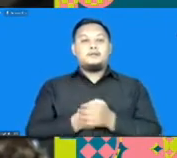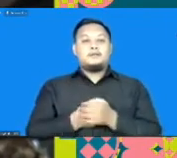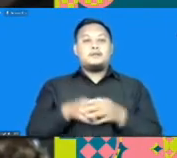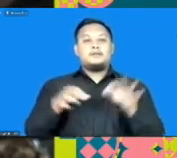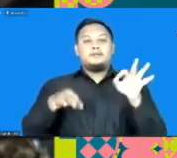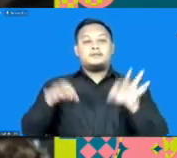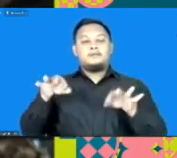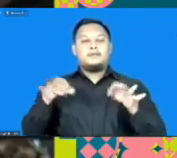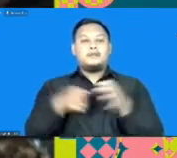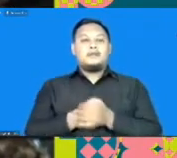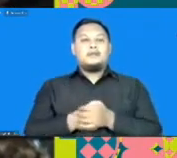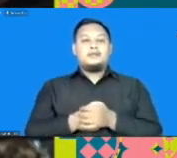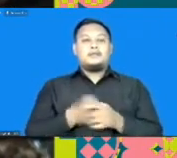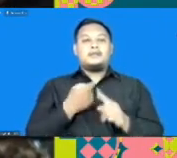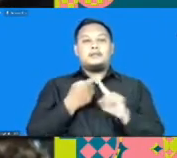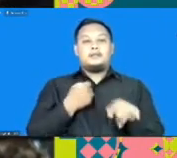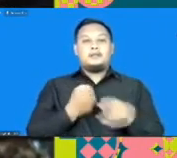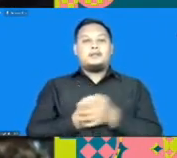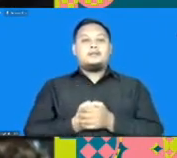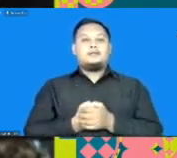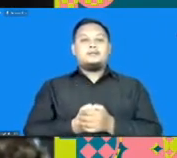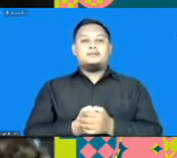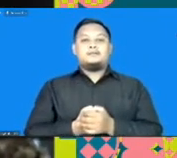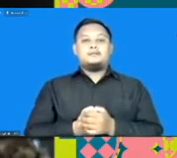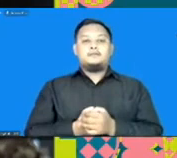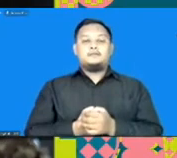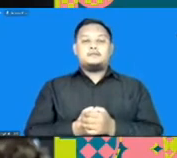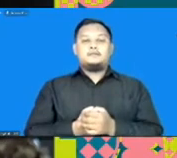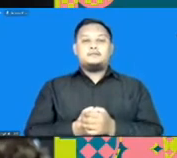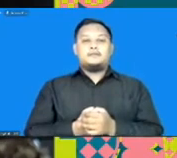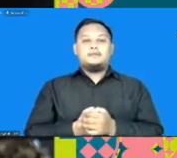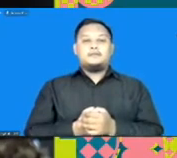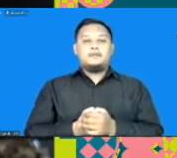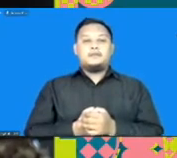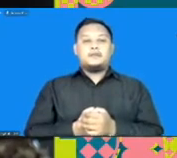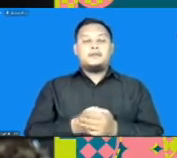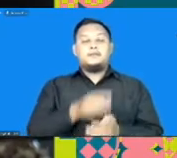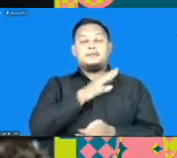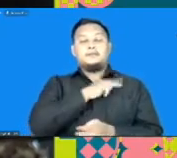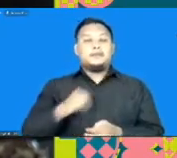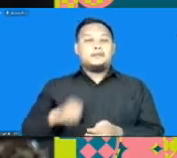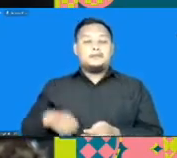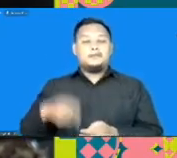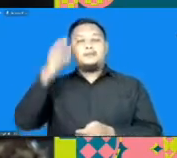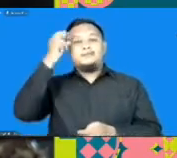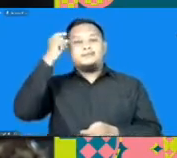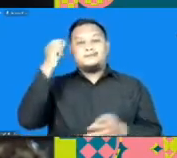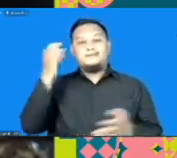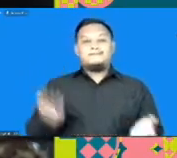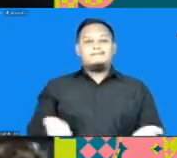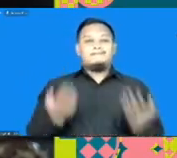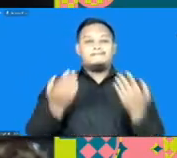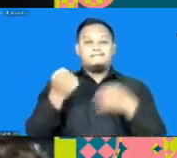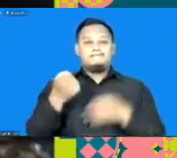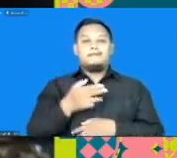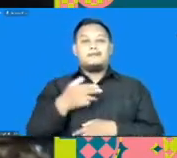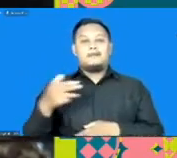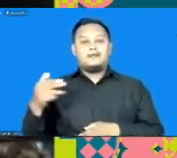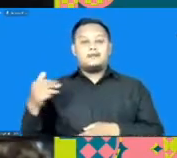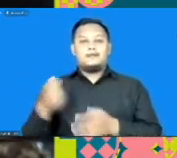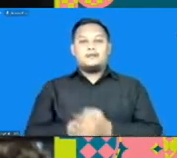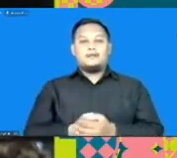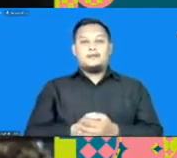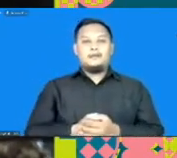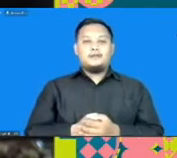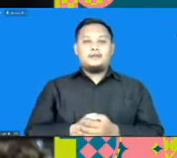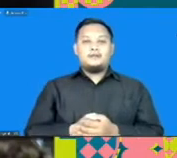at the Ministry of National Development Planning, Bappenas Indonesia. So, honorable invites,